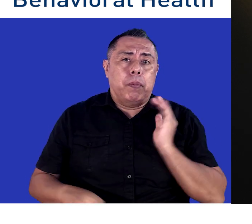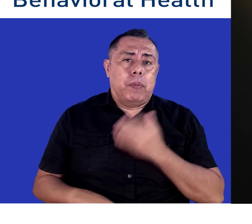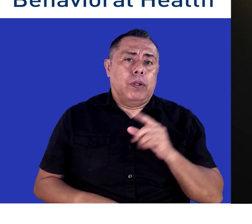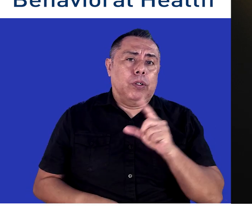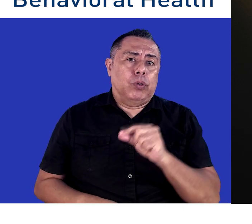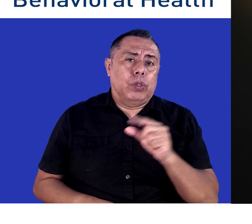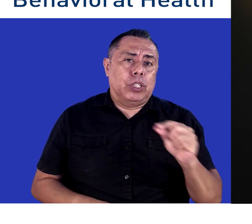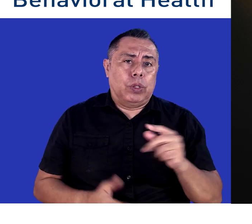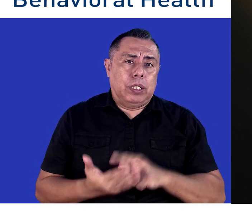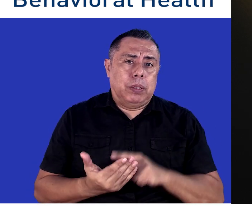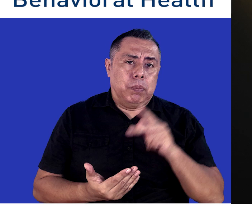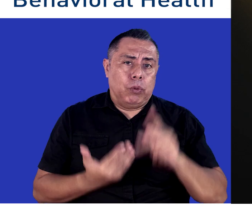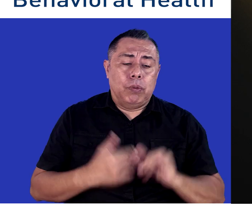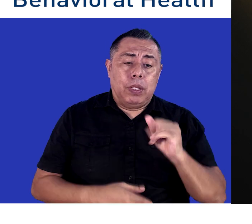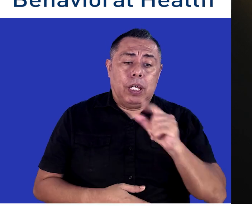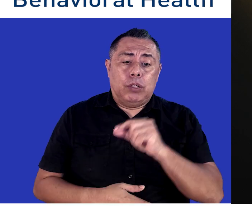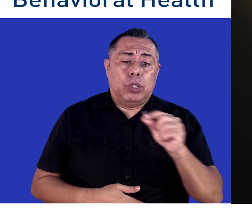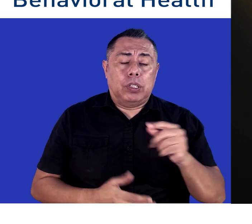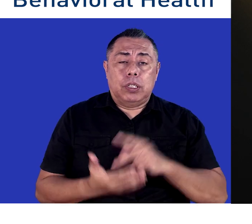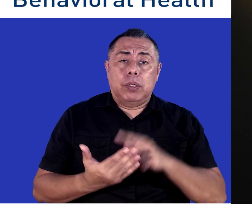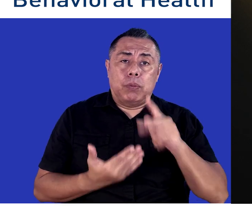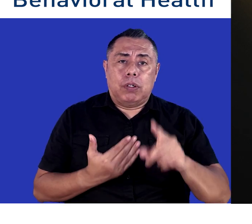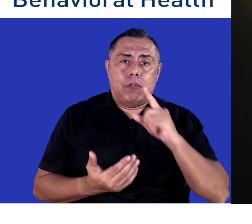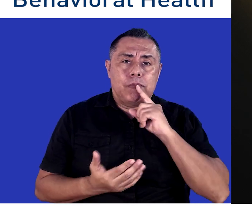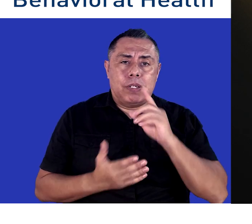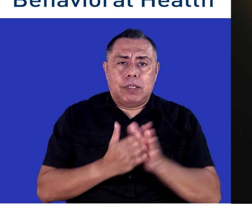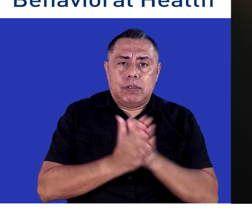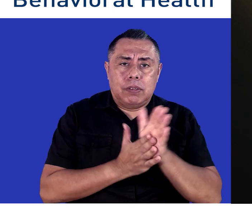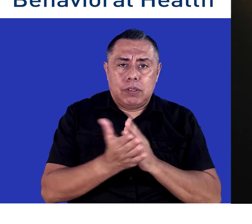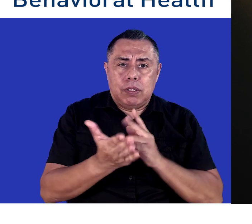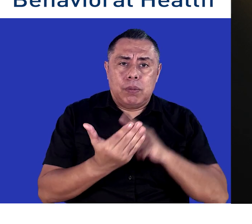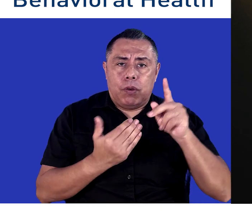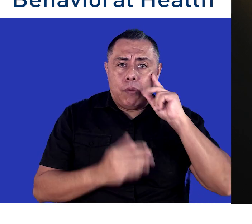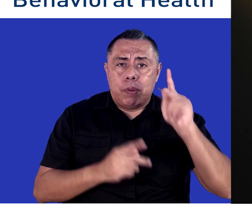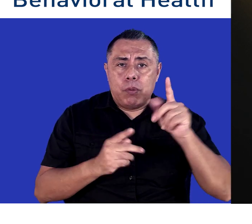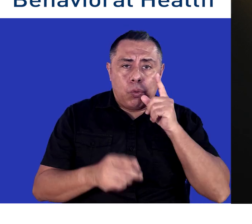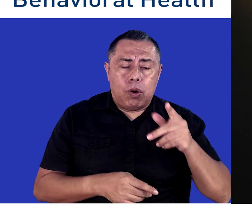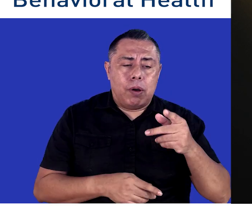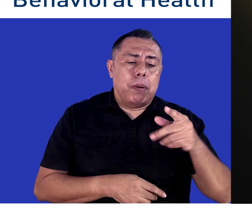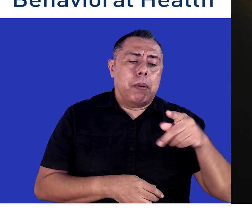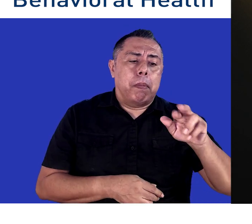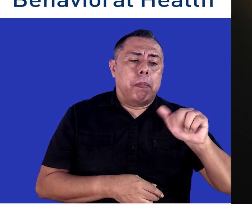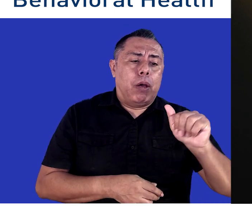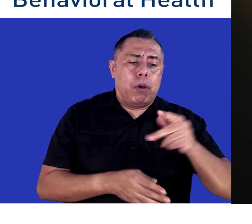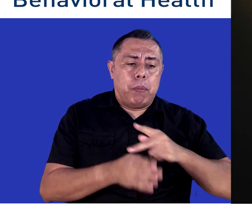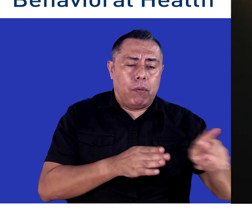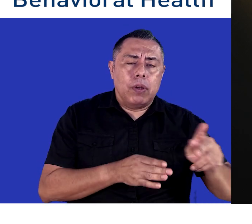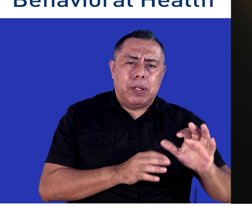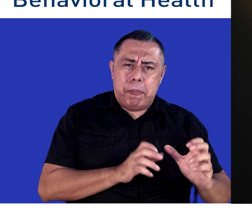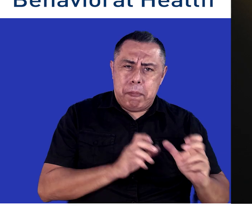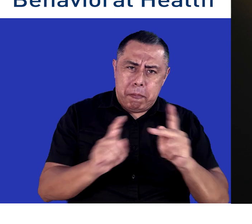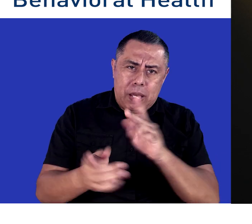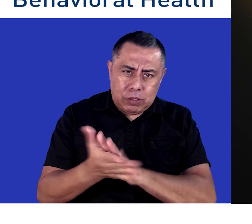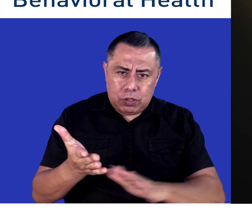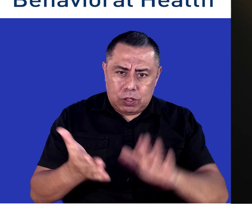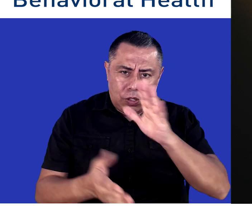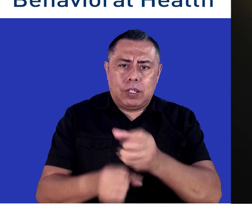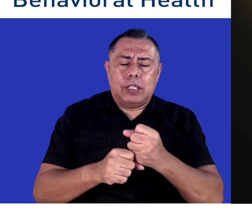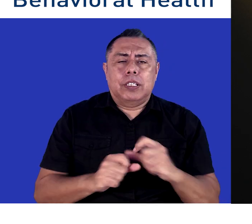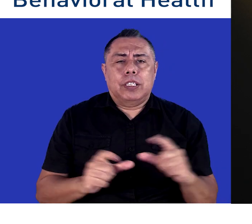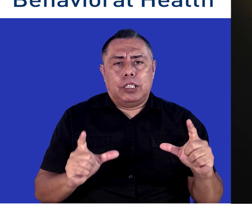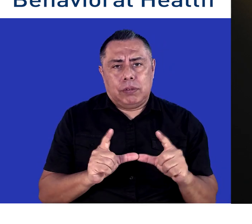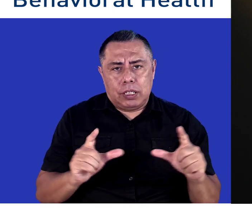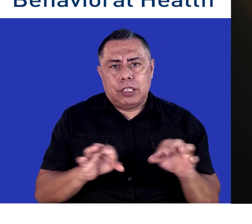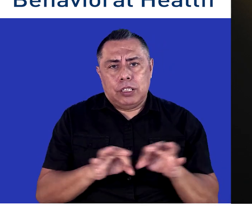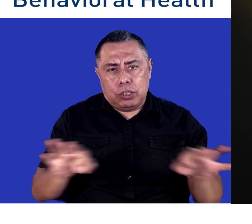our 2020 program. This is an incentive program from our paraprofessional staff to return to school to earn a master's degree